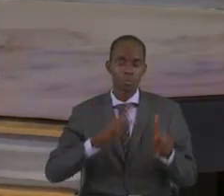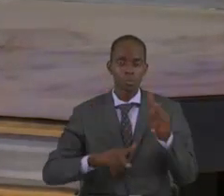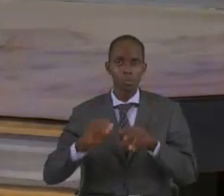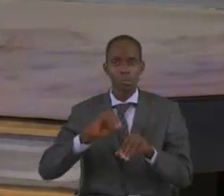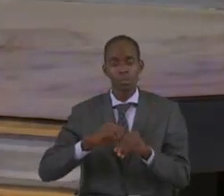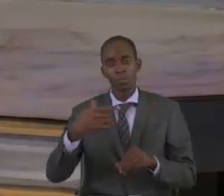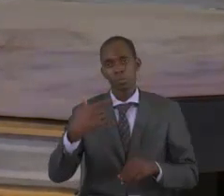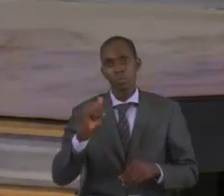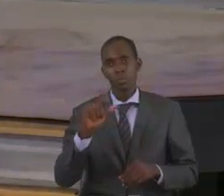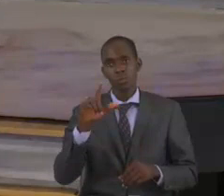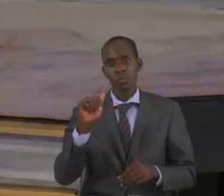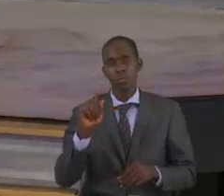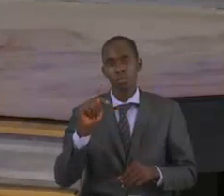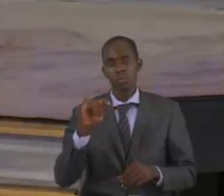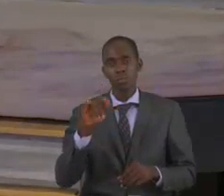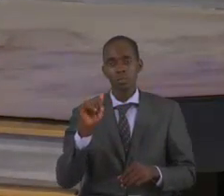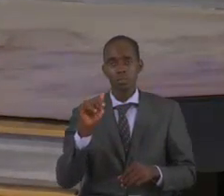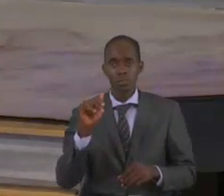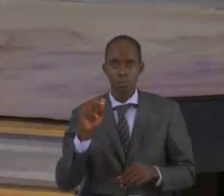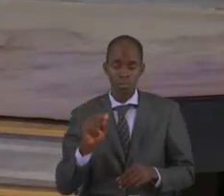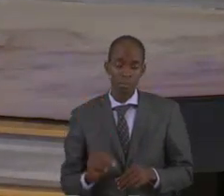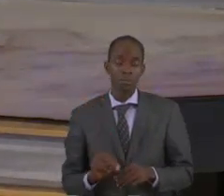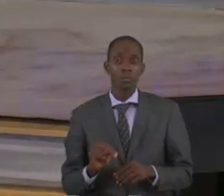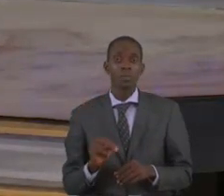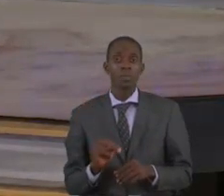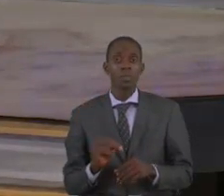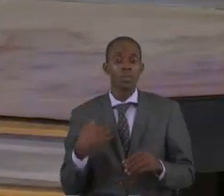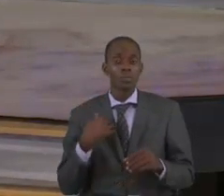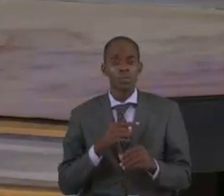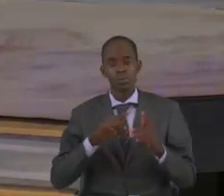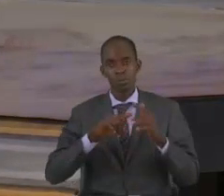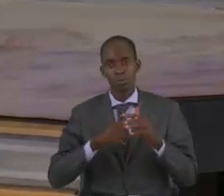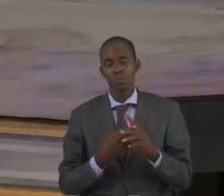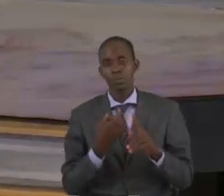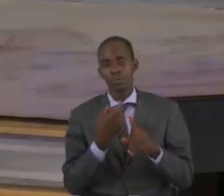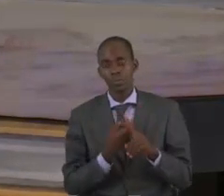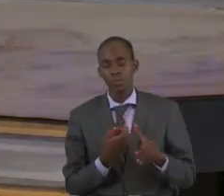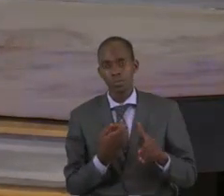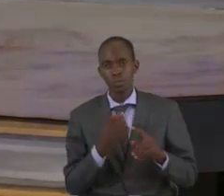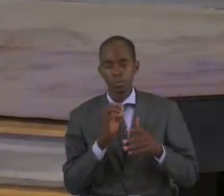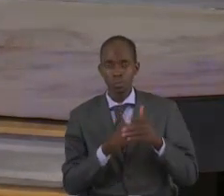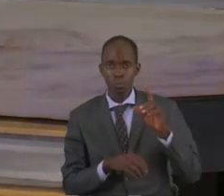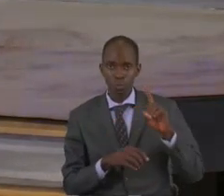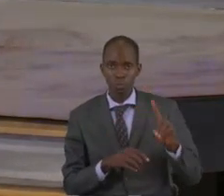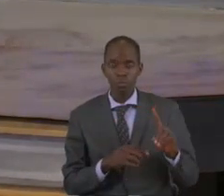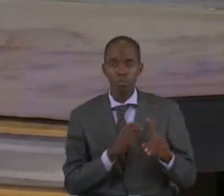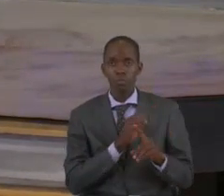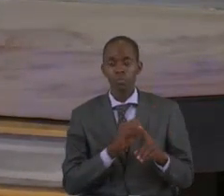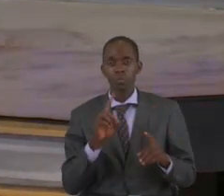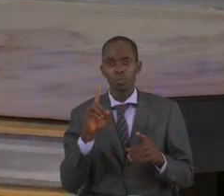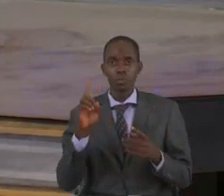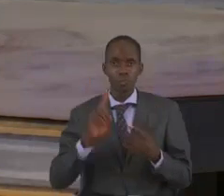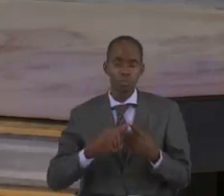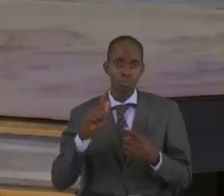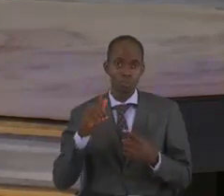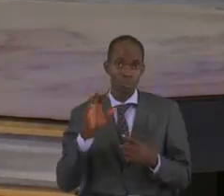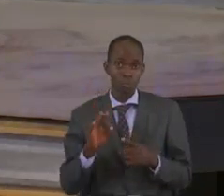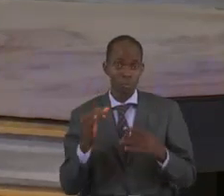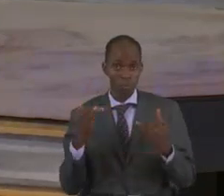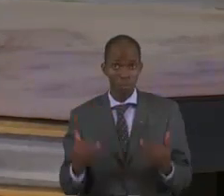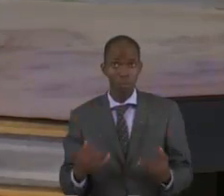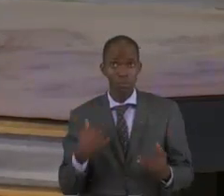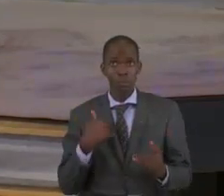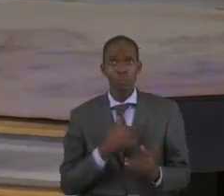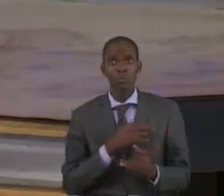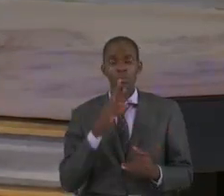from chapter 1, verses 1 to 9, in two studies. Today we're starting